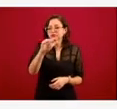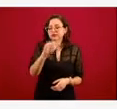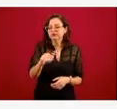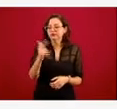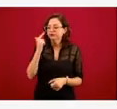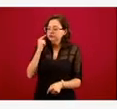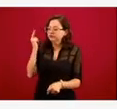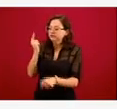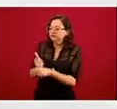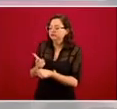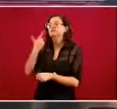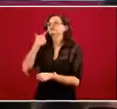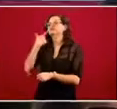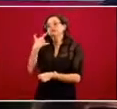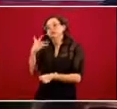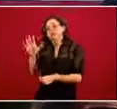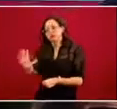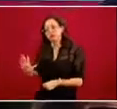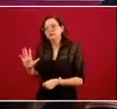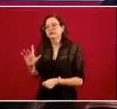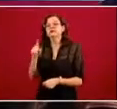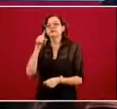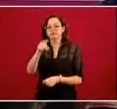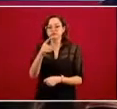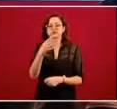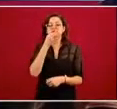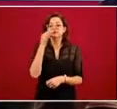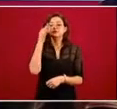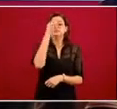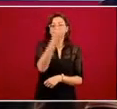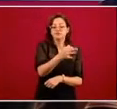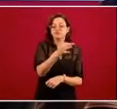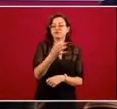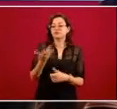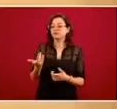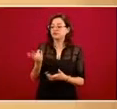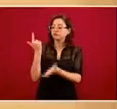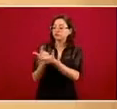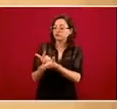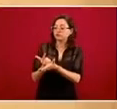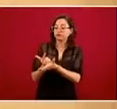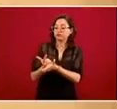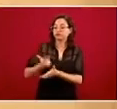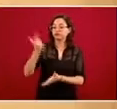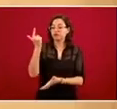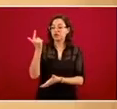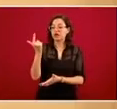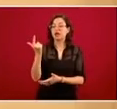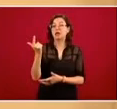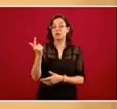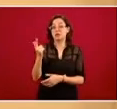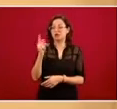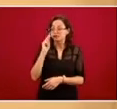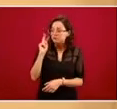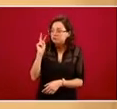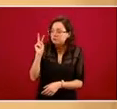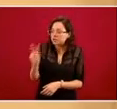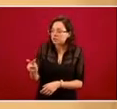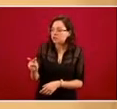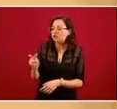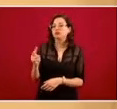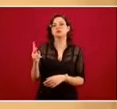infections: headache, coughing, red eyes, exactly, etc. And then